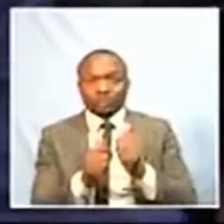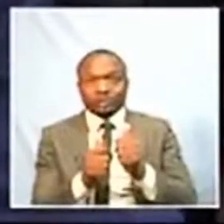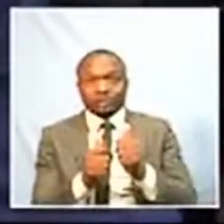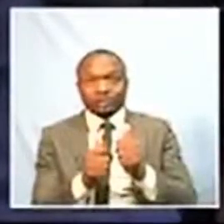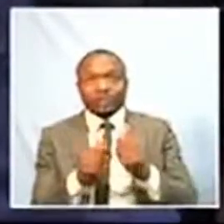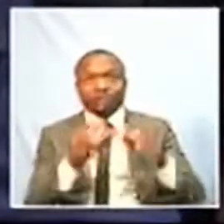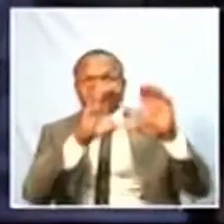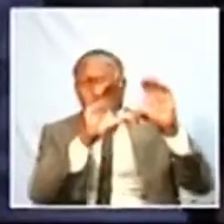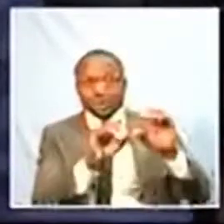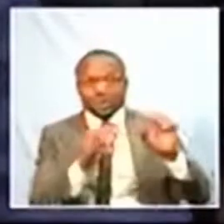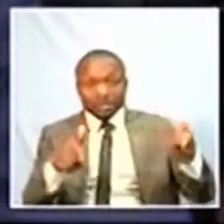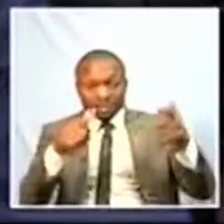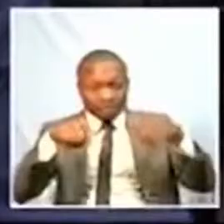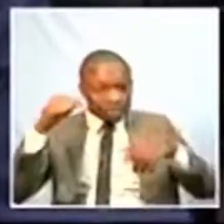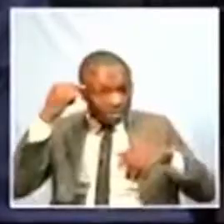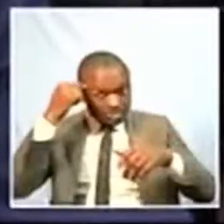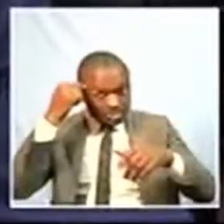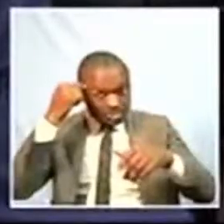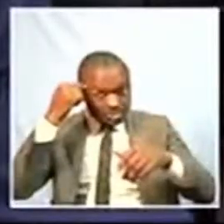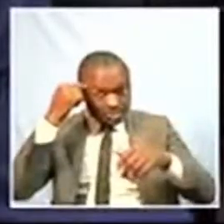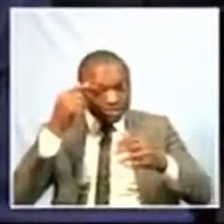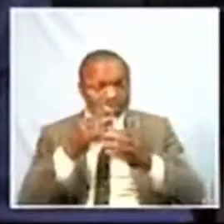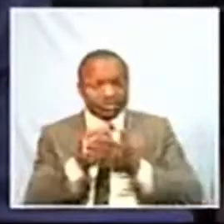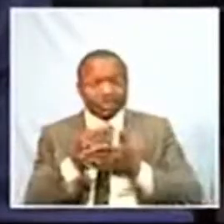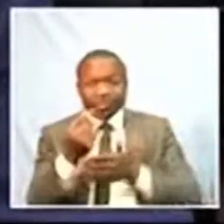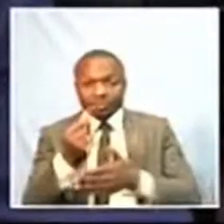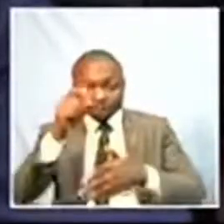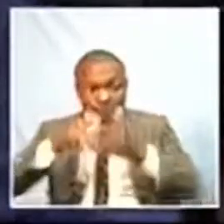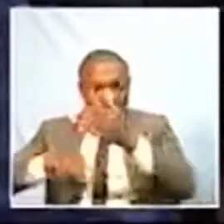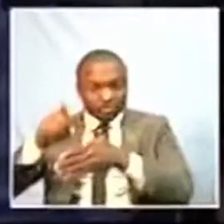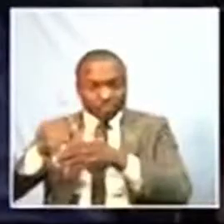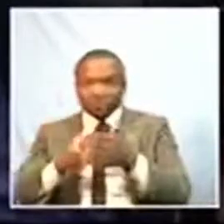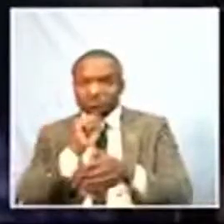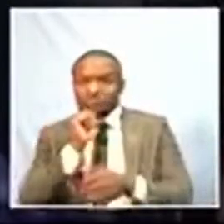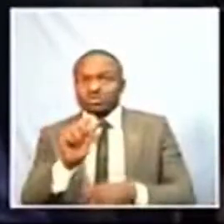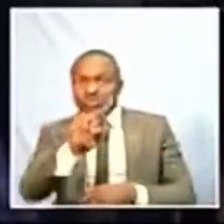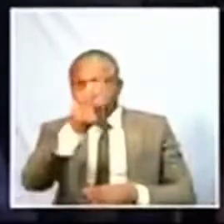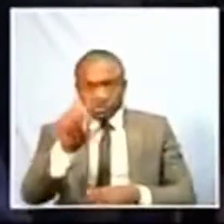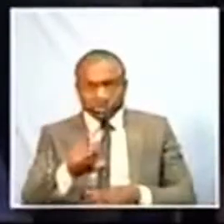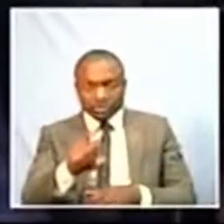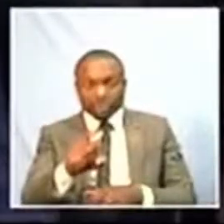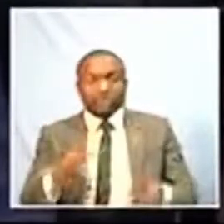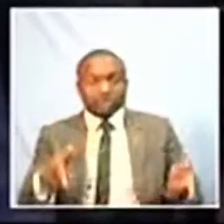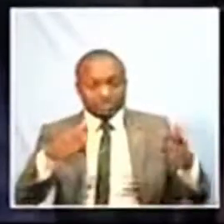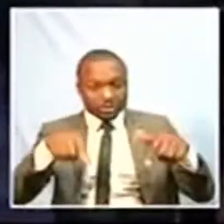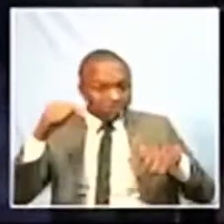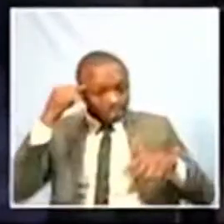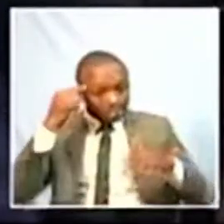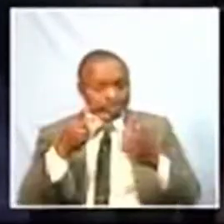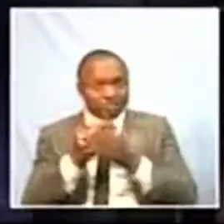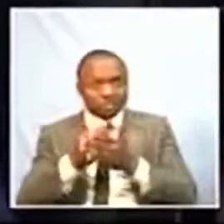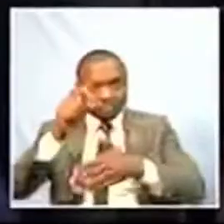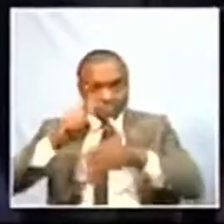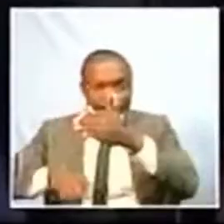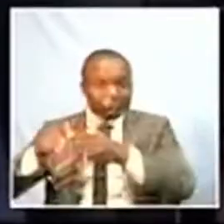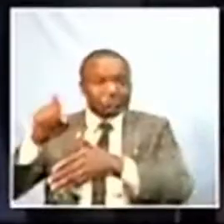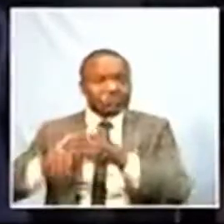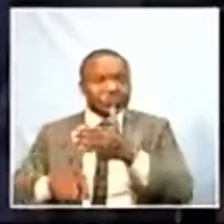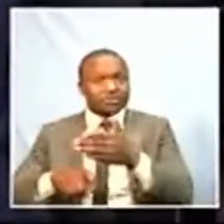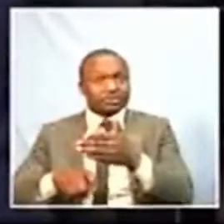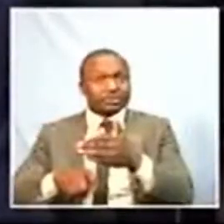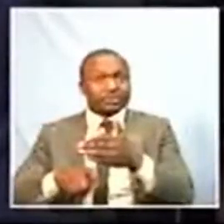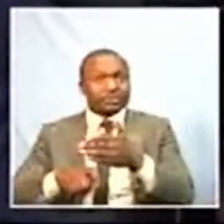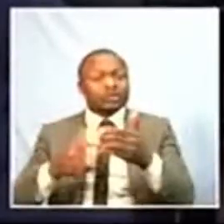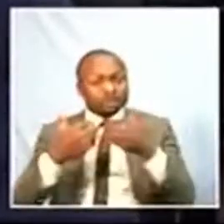it. So funds were deducted during that. It's not even questionable, local government. Funds were deducted. And we had